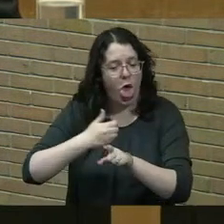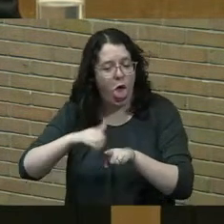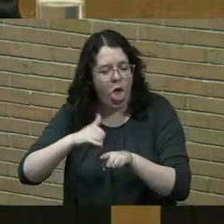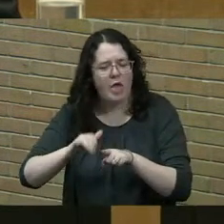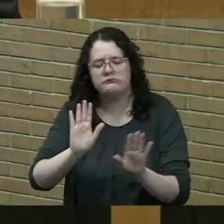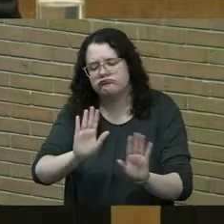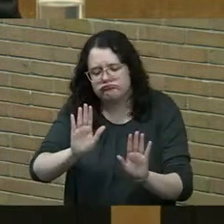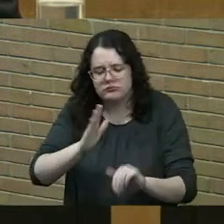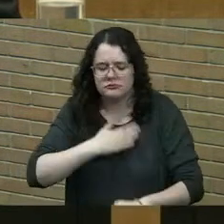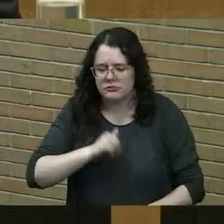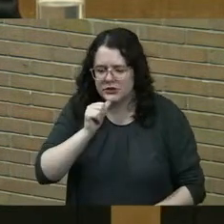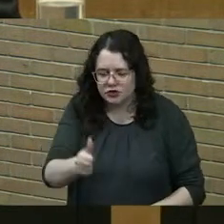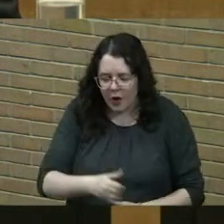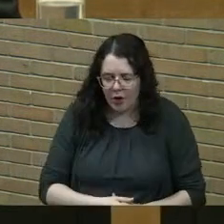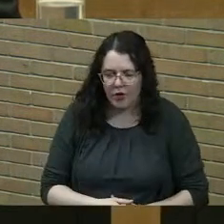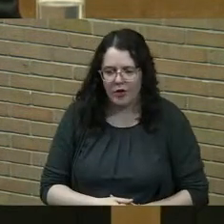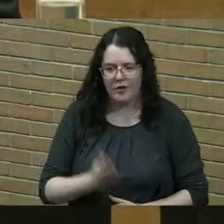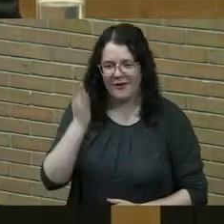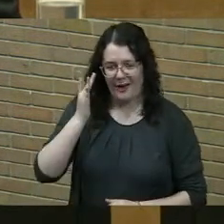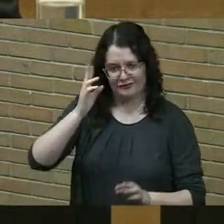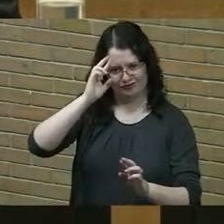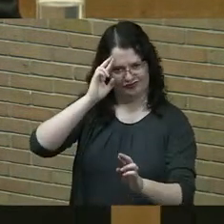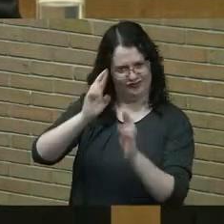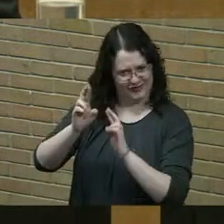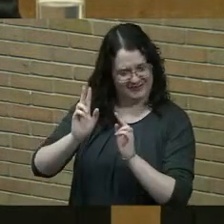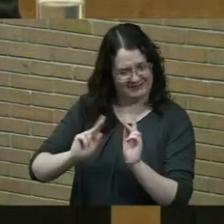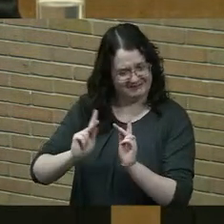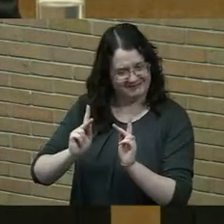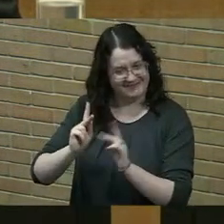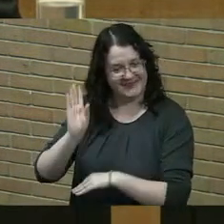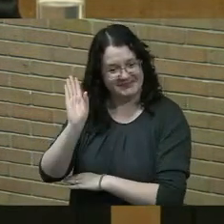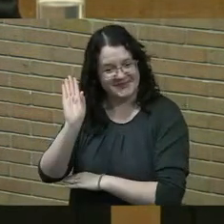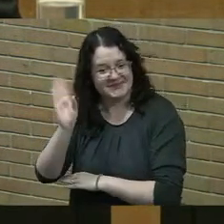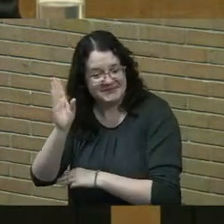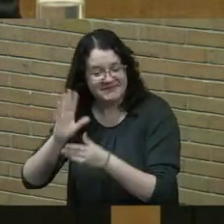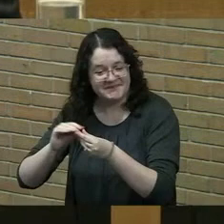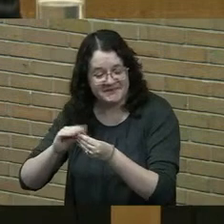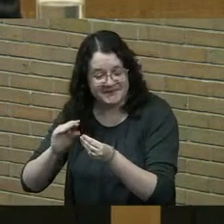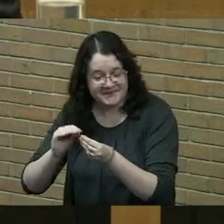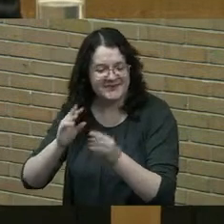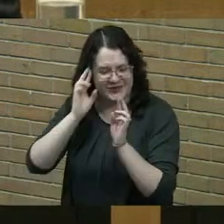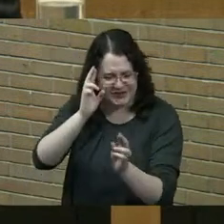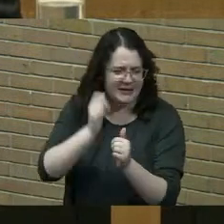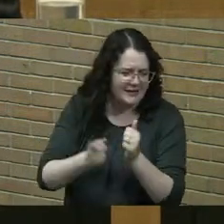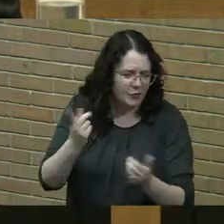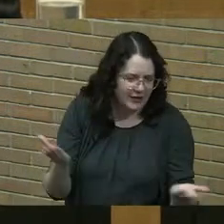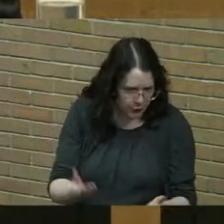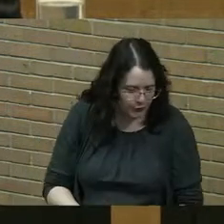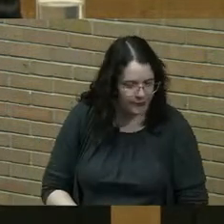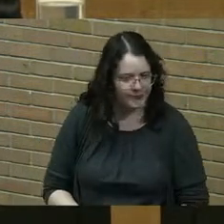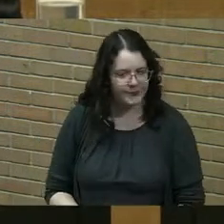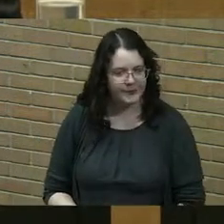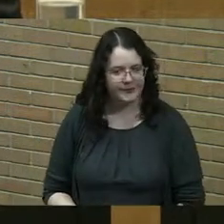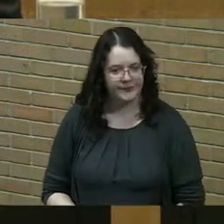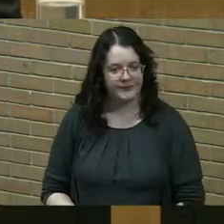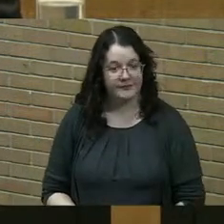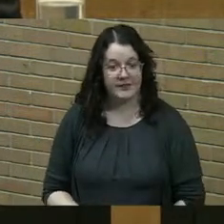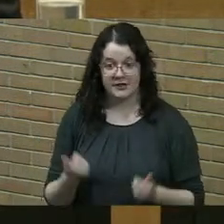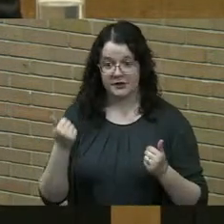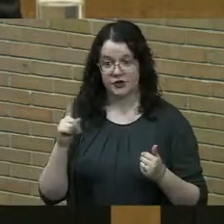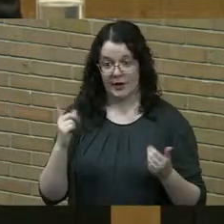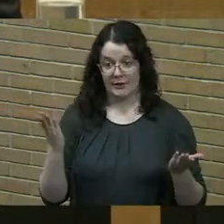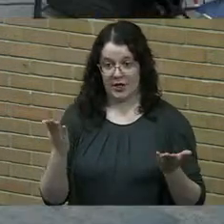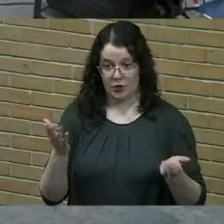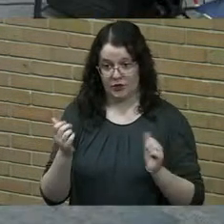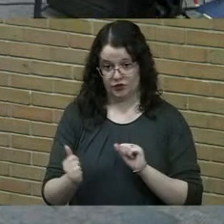out of respect for the speakers and out of respect for everyone here tonight. So is there anyone that would like to address the town board